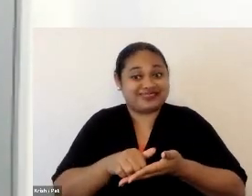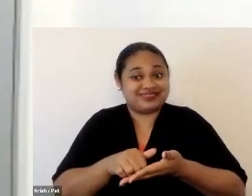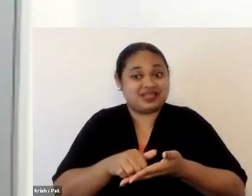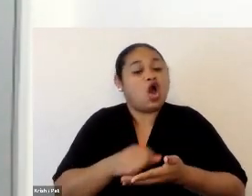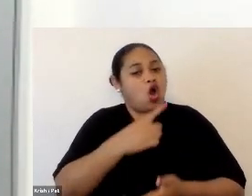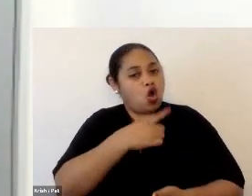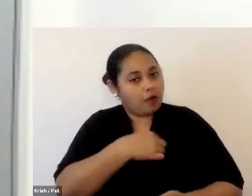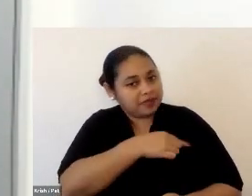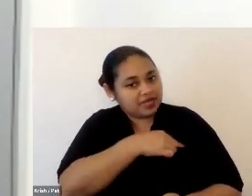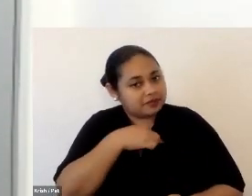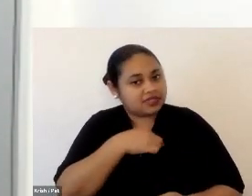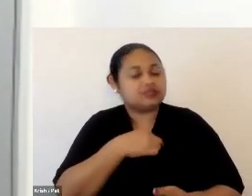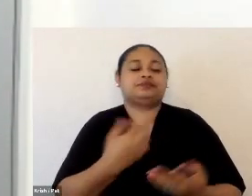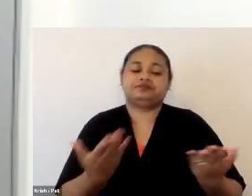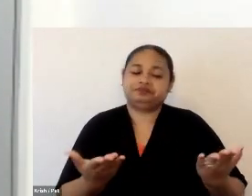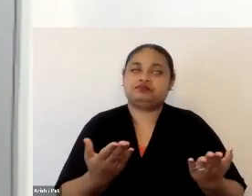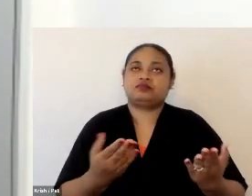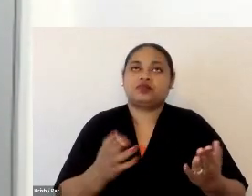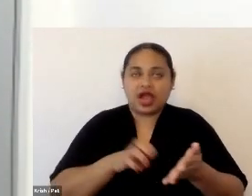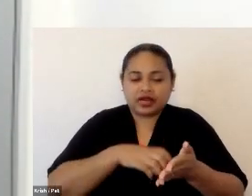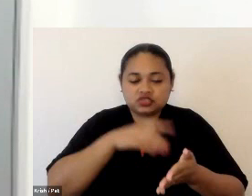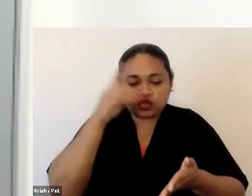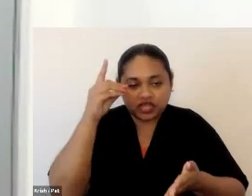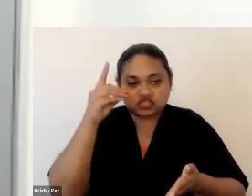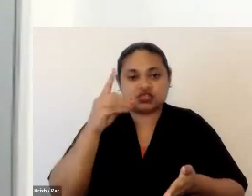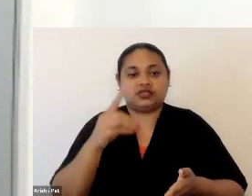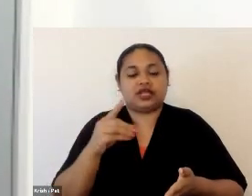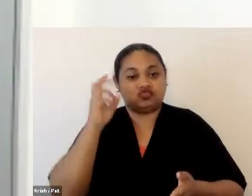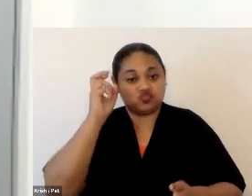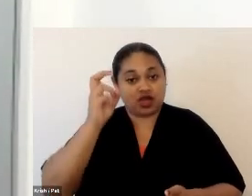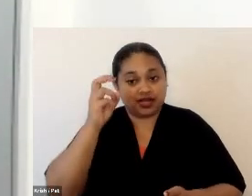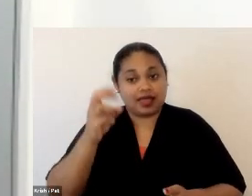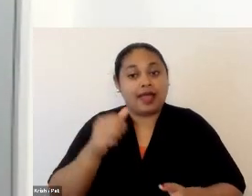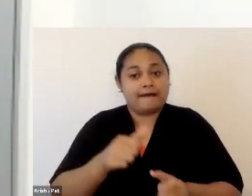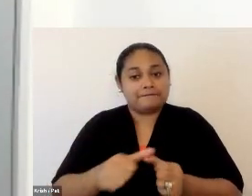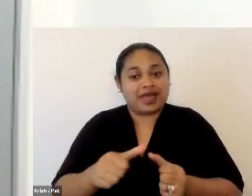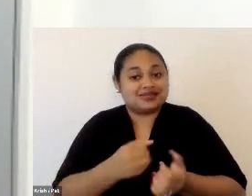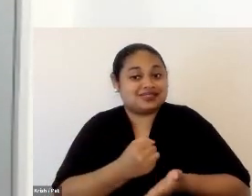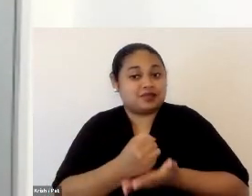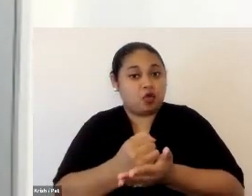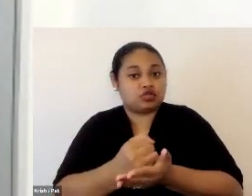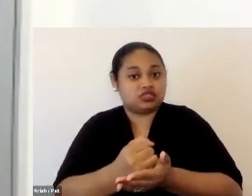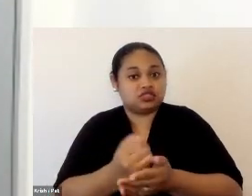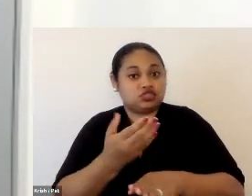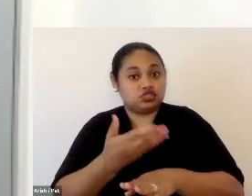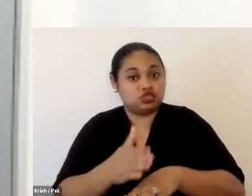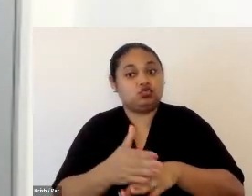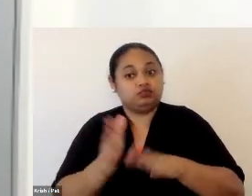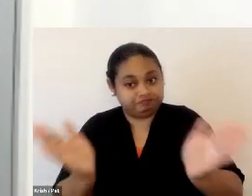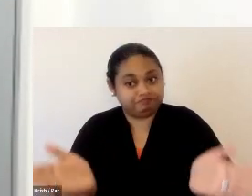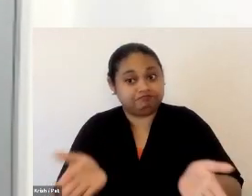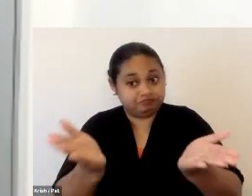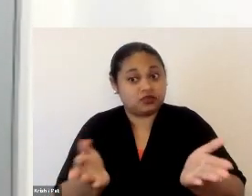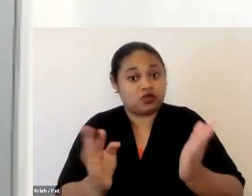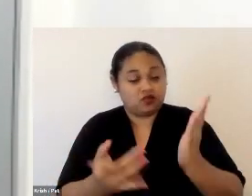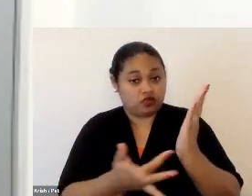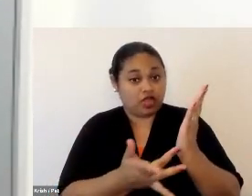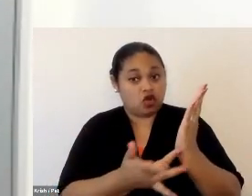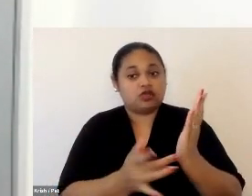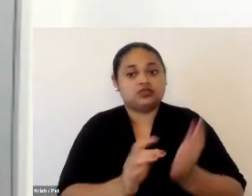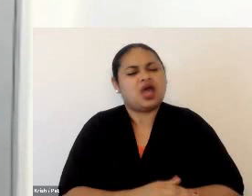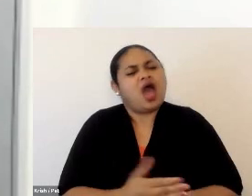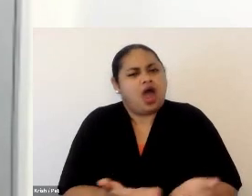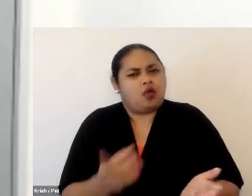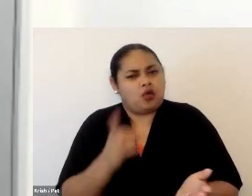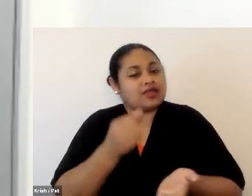to education and training that supports better design of new technology. So how can we support